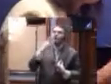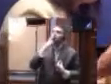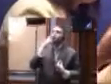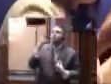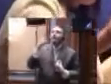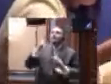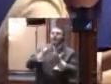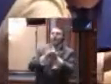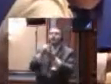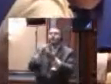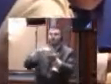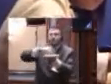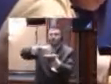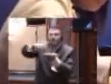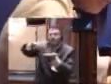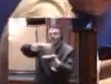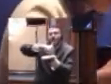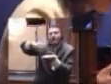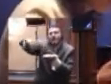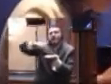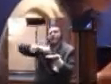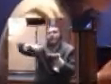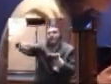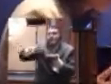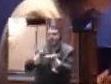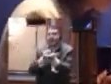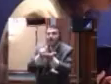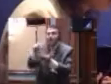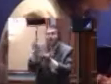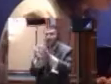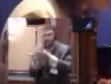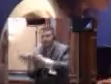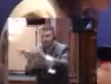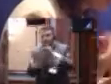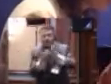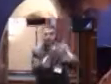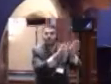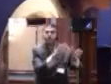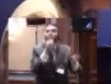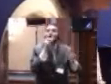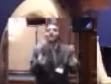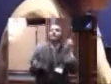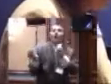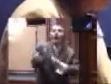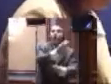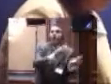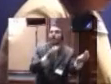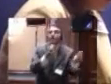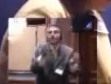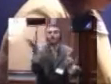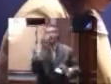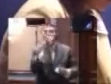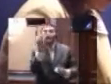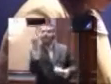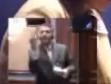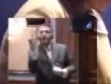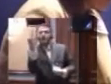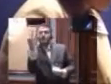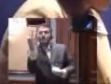scenarios. The regime at that point, the National Party, had not